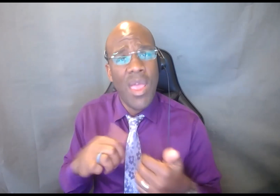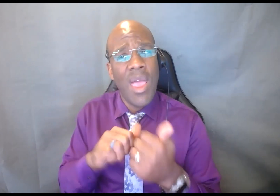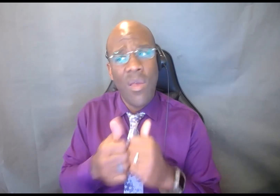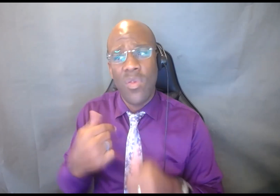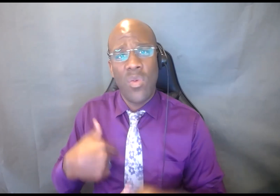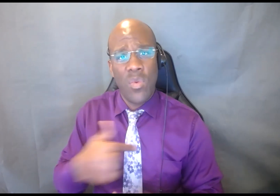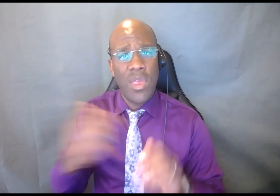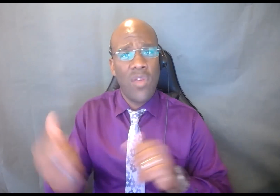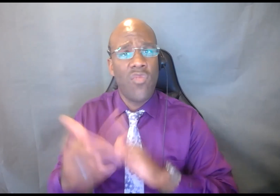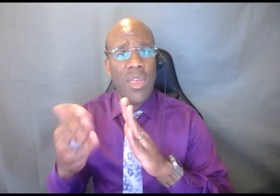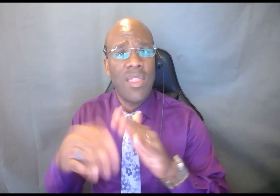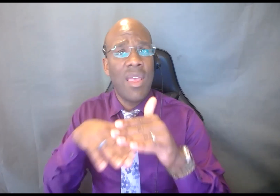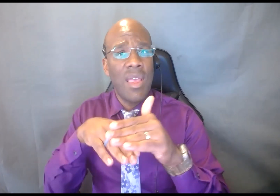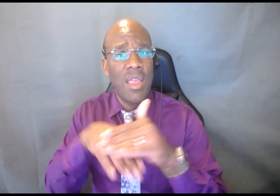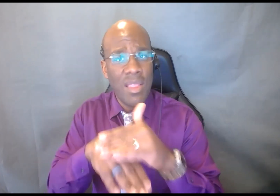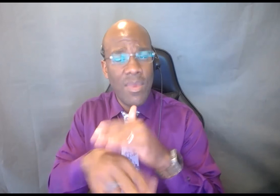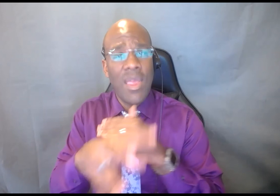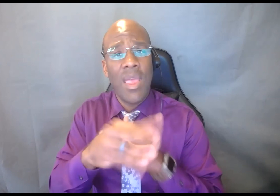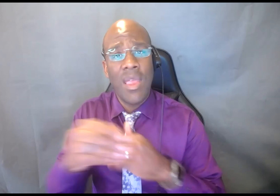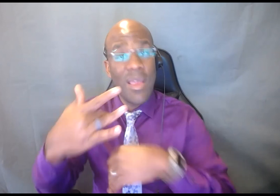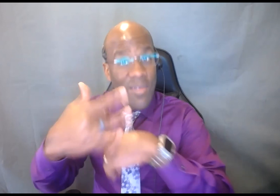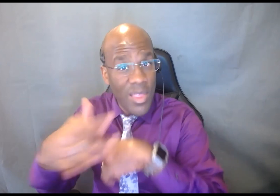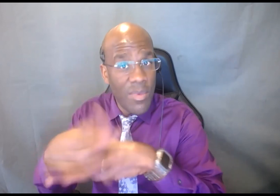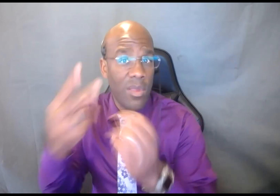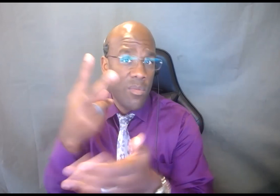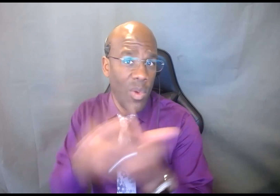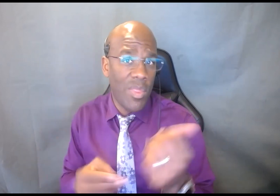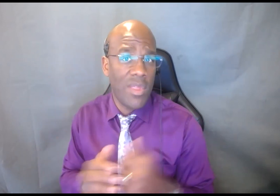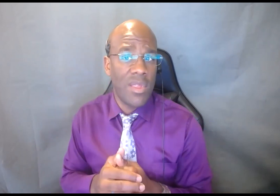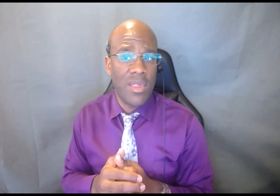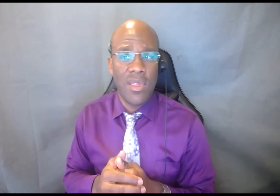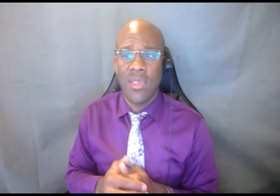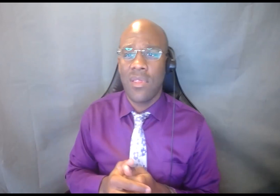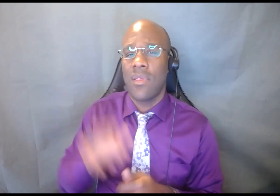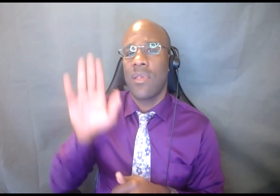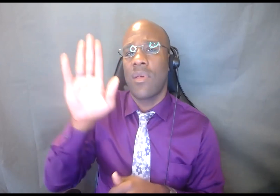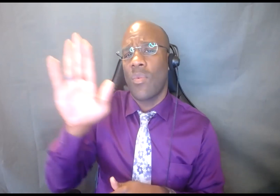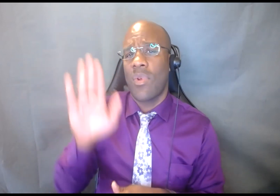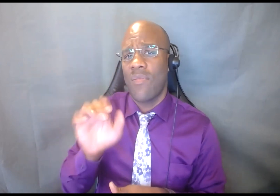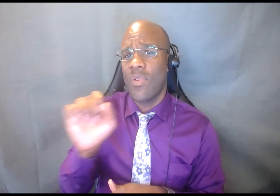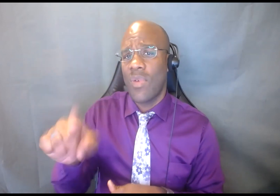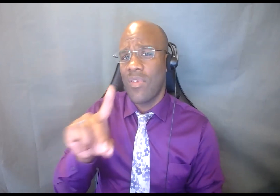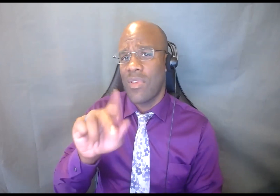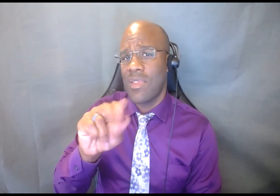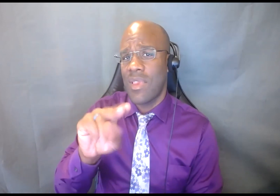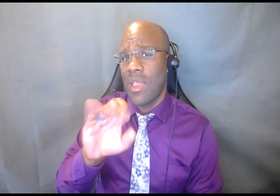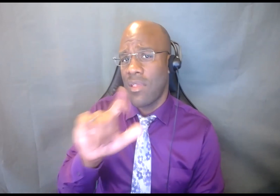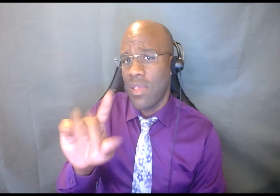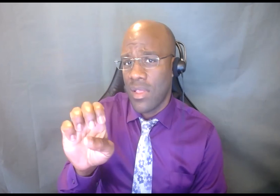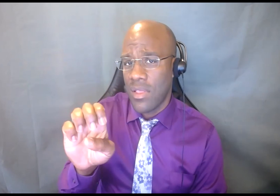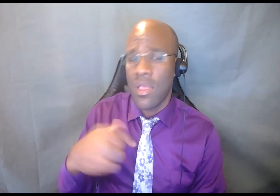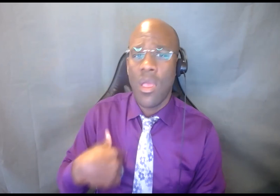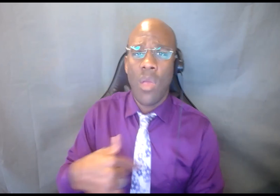That's such a great question, Danielle. And it's something that, when we talk about systemic issues, this is a part of